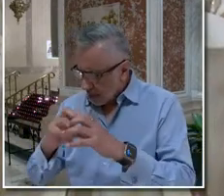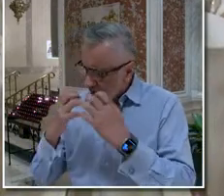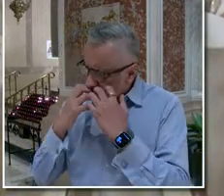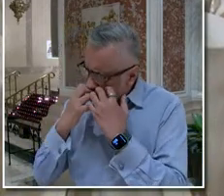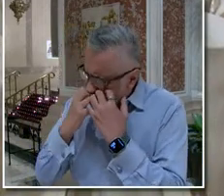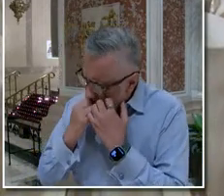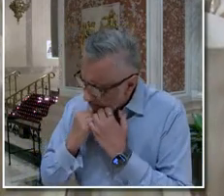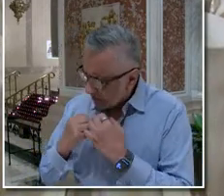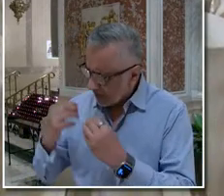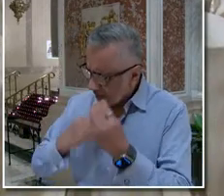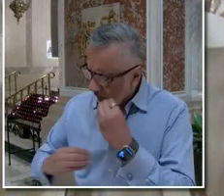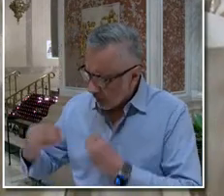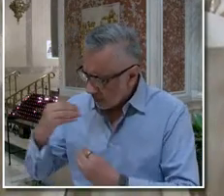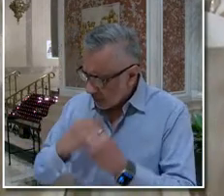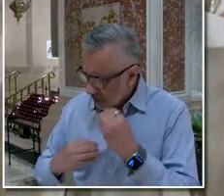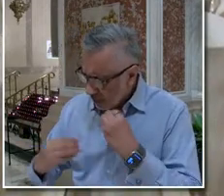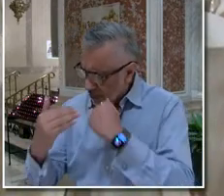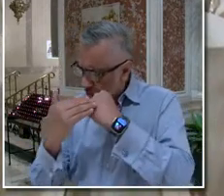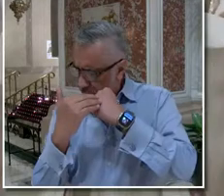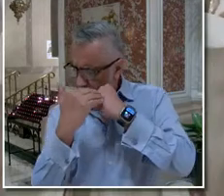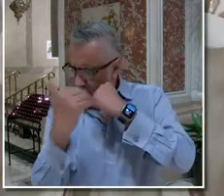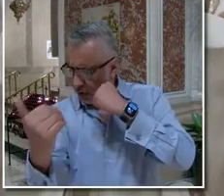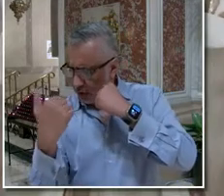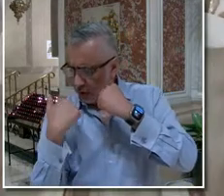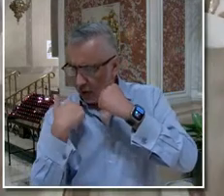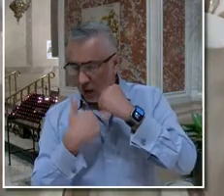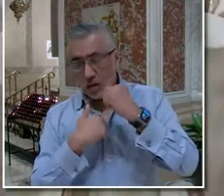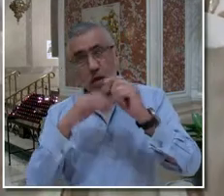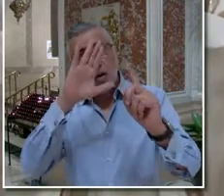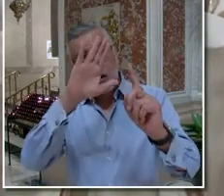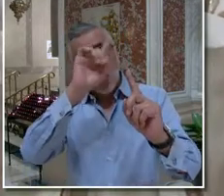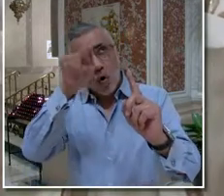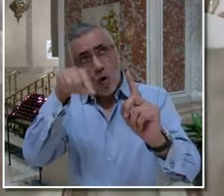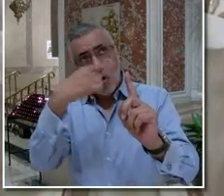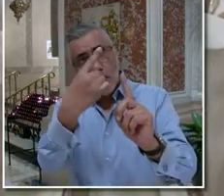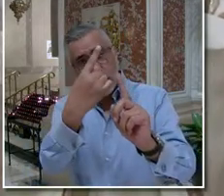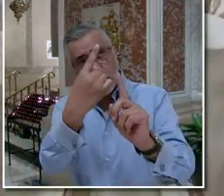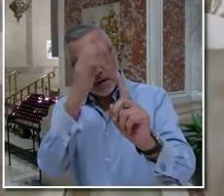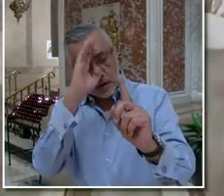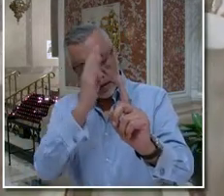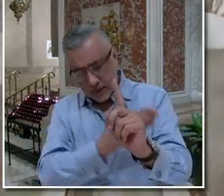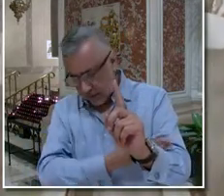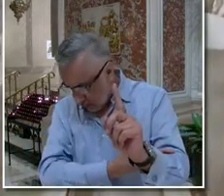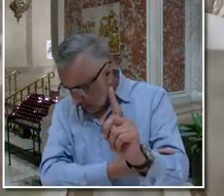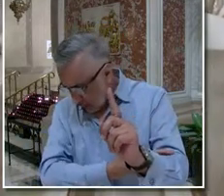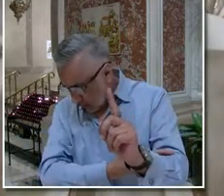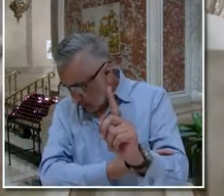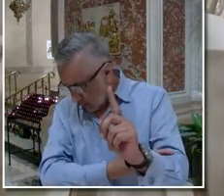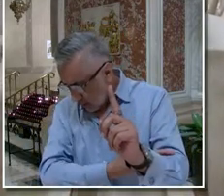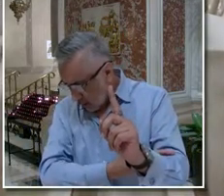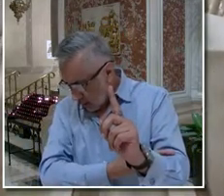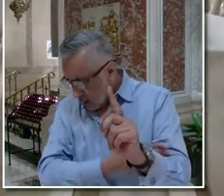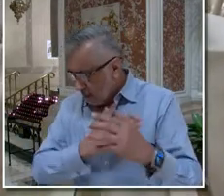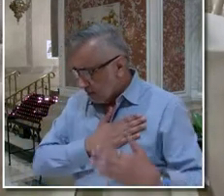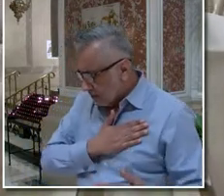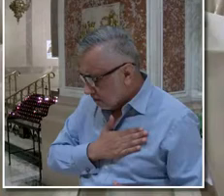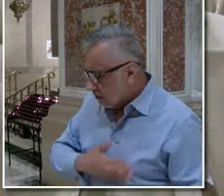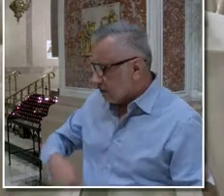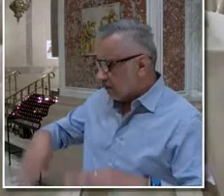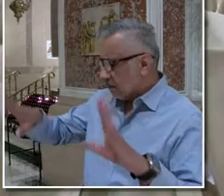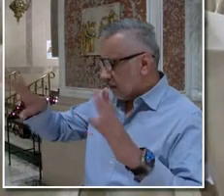sacred supper, in which your only begotten Son, when about to hand himself over